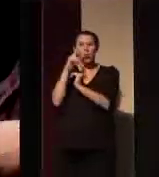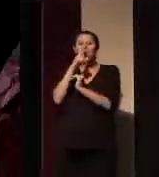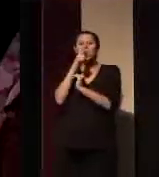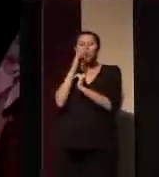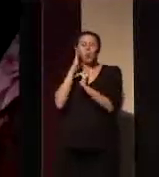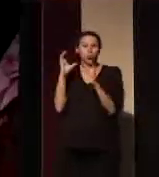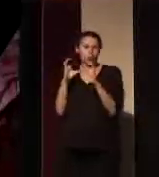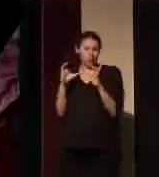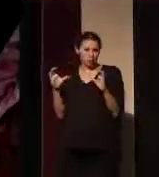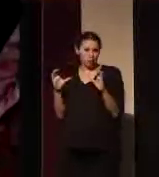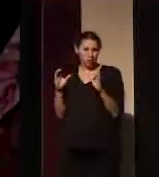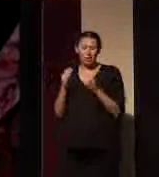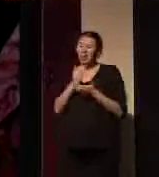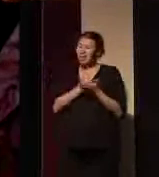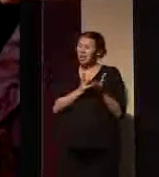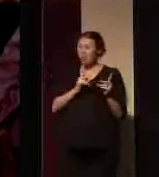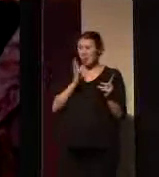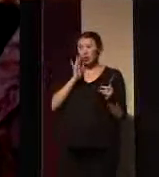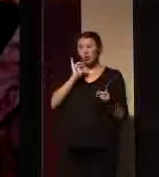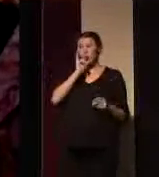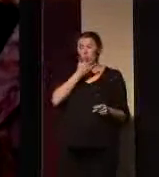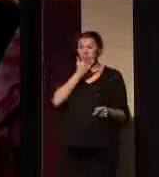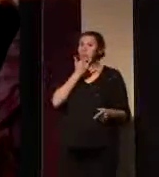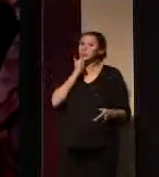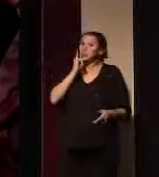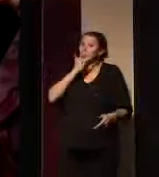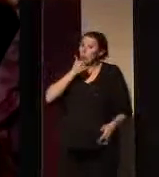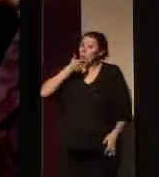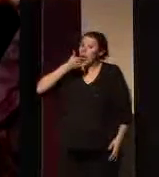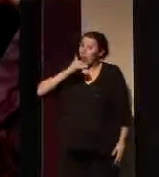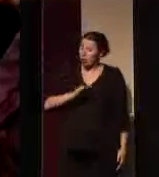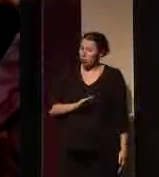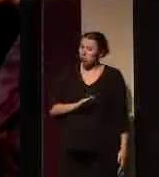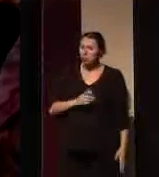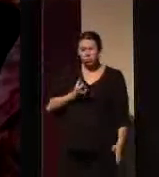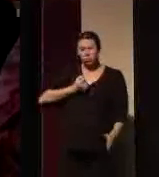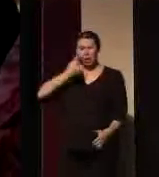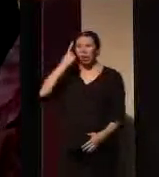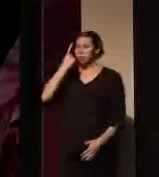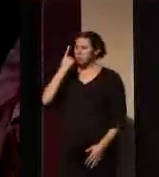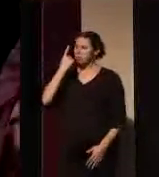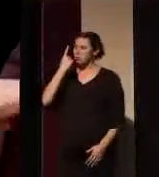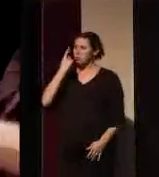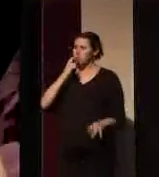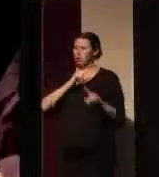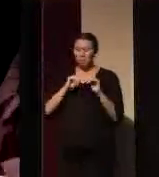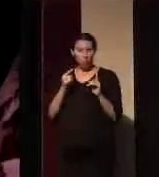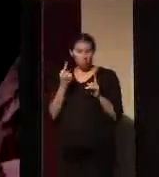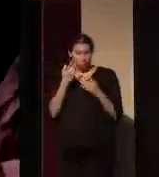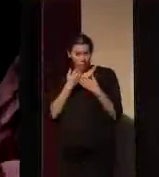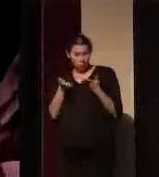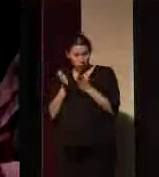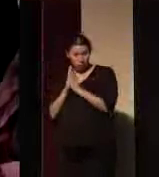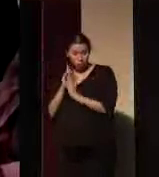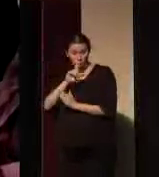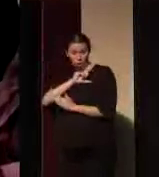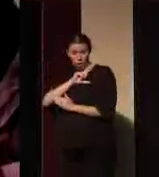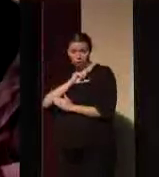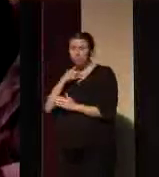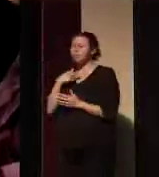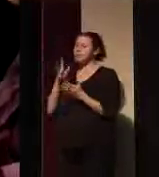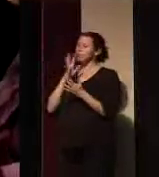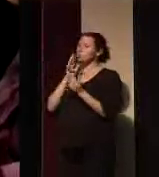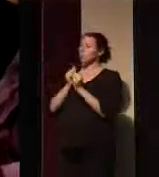certify. Some people screw up, and they screw up pretty bad. I get it. Okay, but the only thing we ask in law enforcement, I spoke with